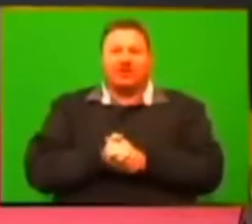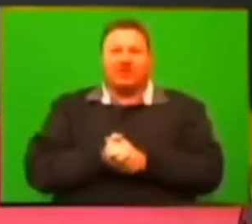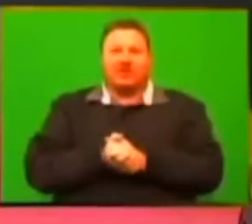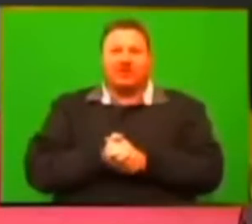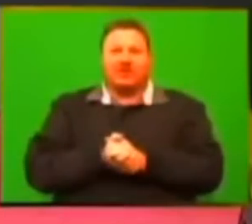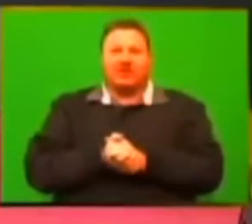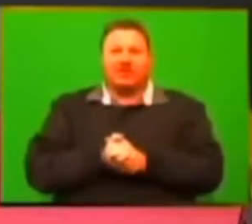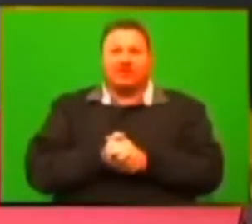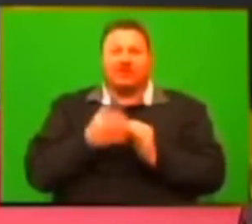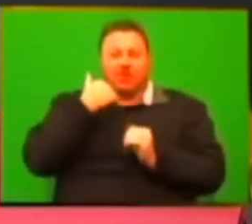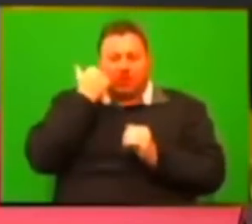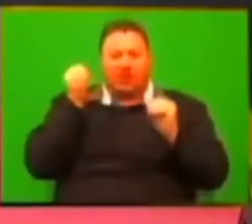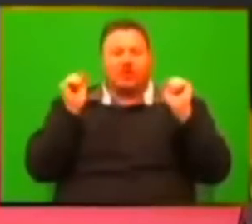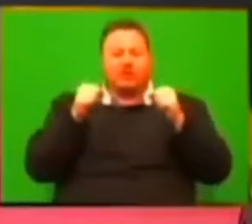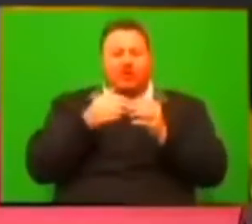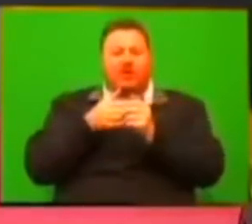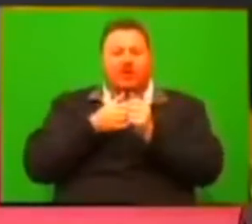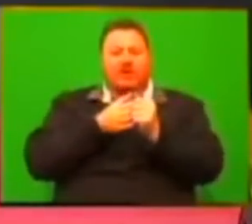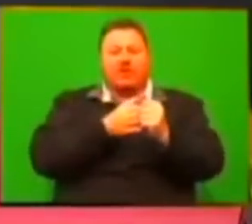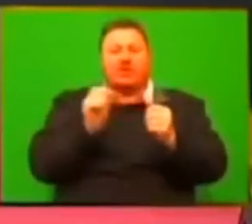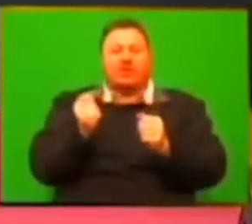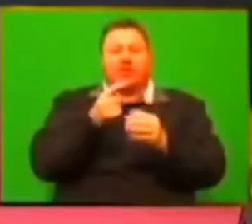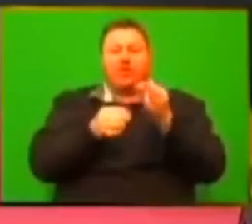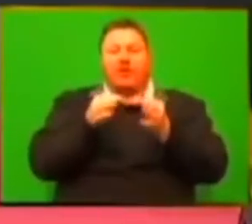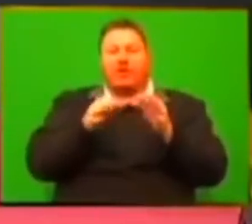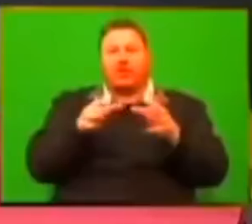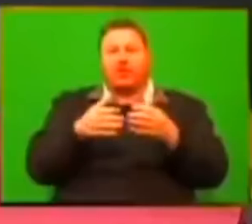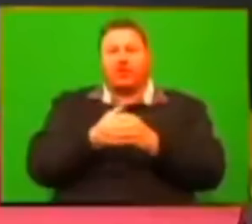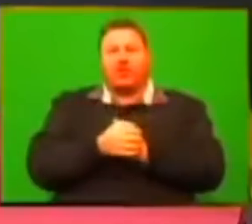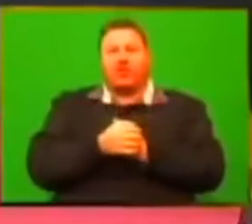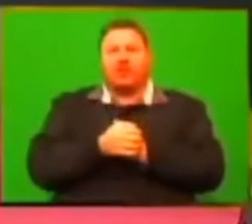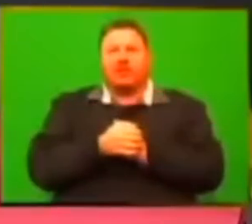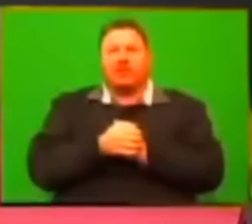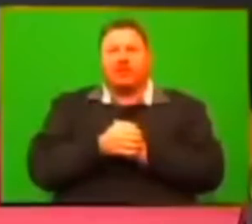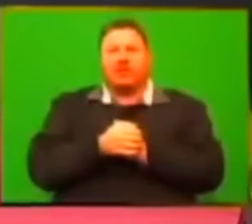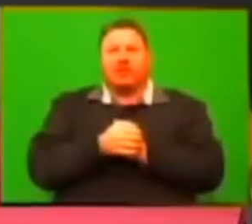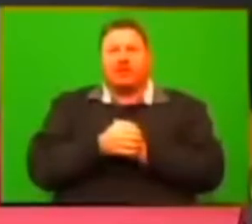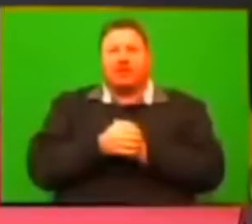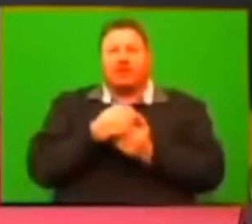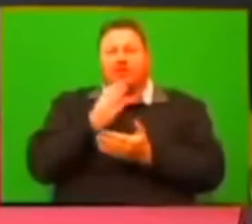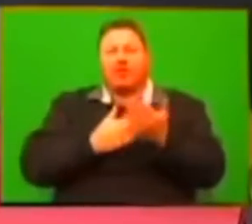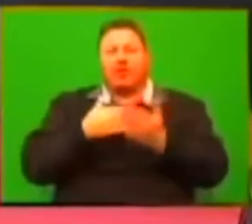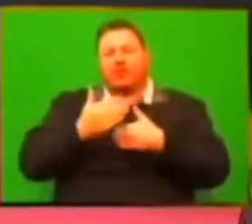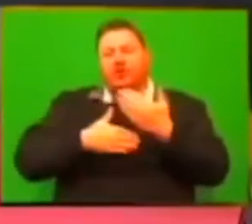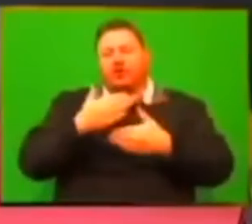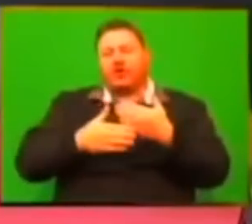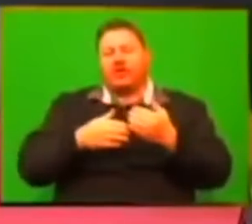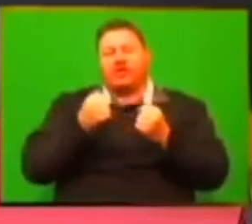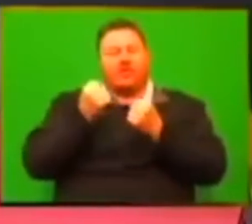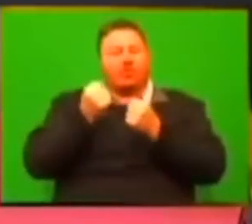We want to acknowledge the leadership of all political parties that form part of the progressive forces here in